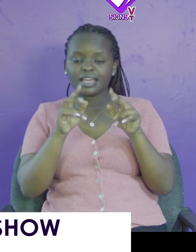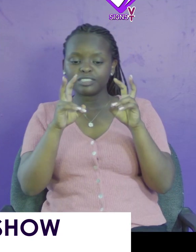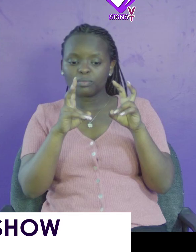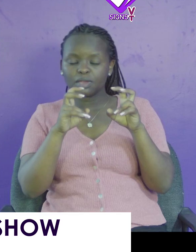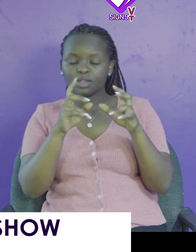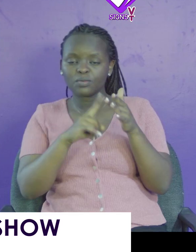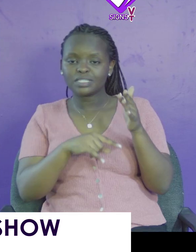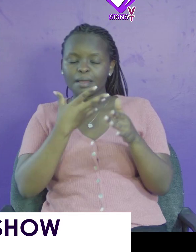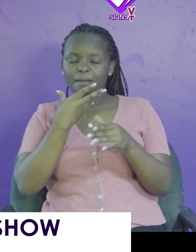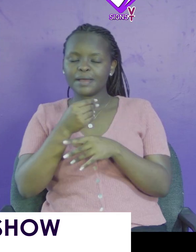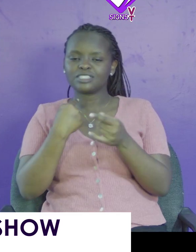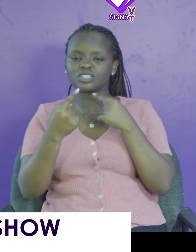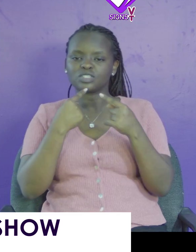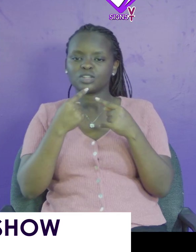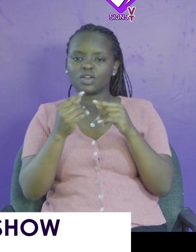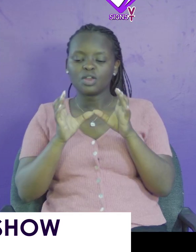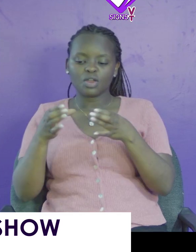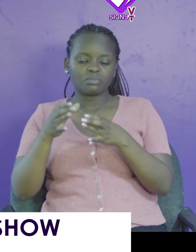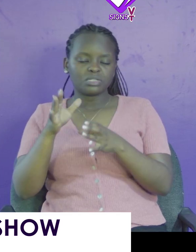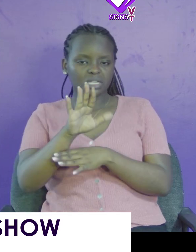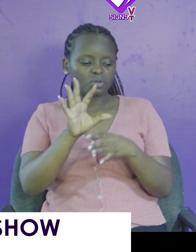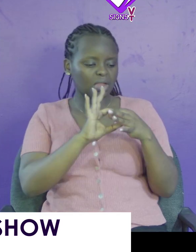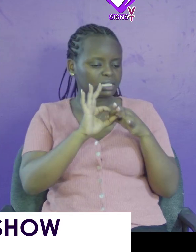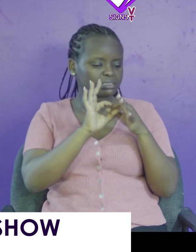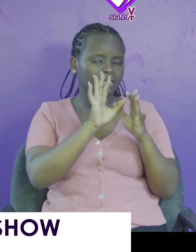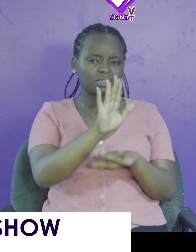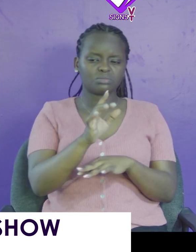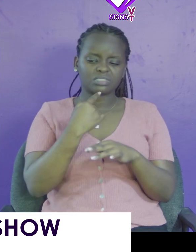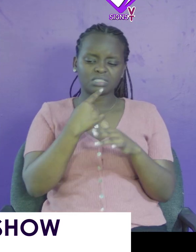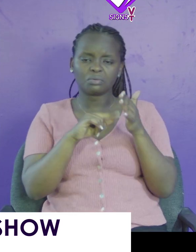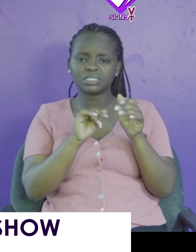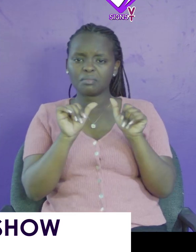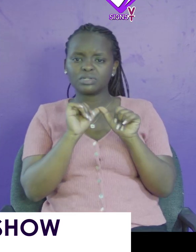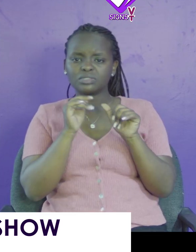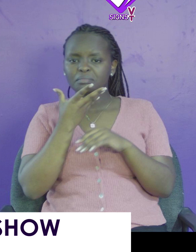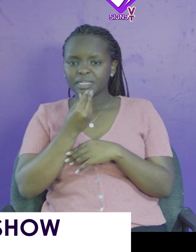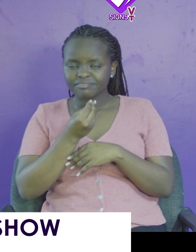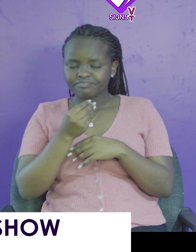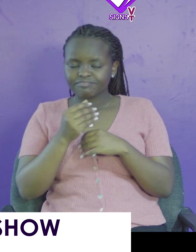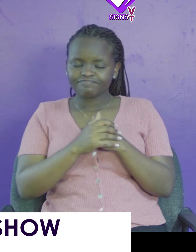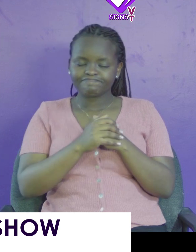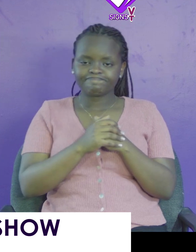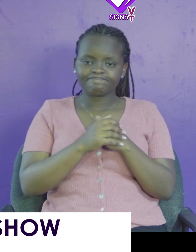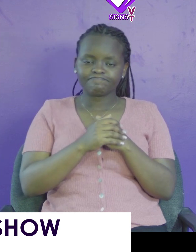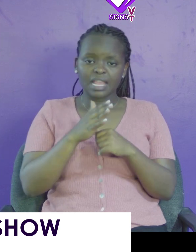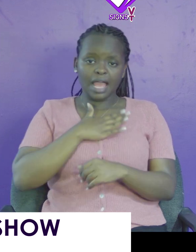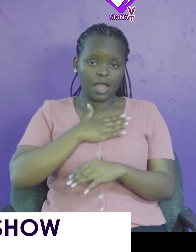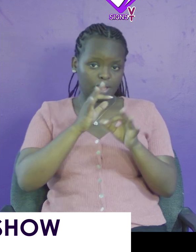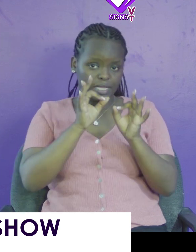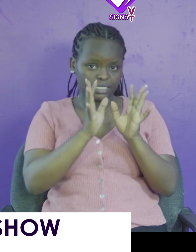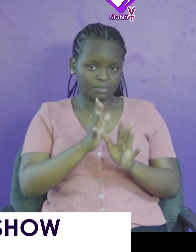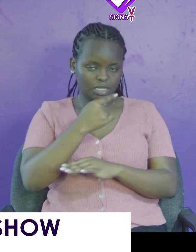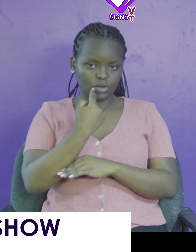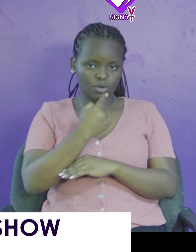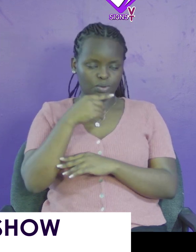talk. What does your community, your culture say about the men? By the way, our sign language interpreter